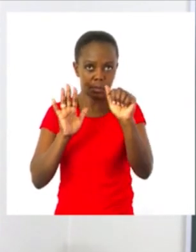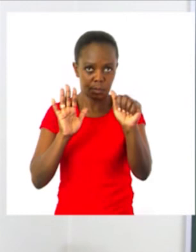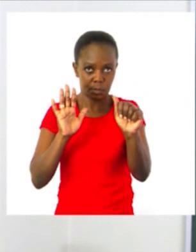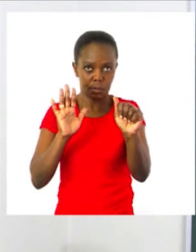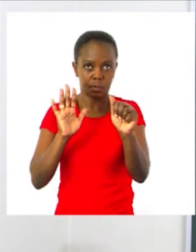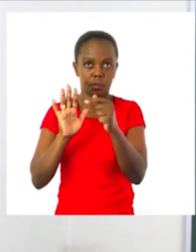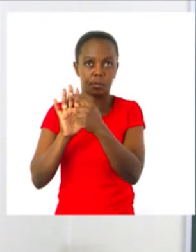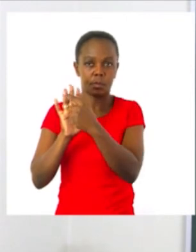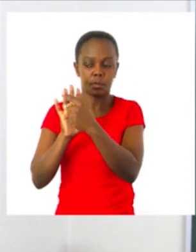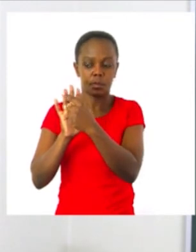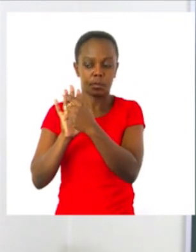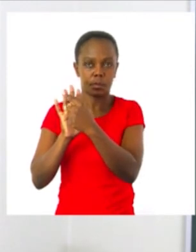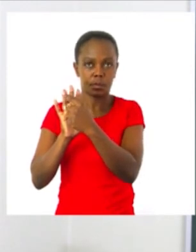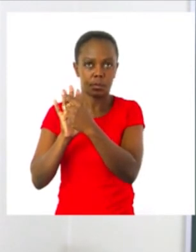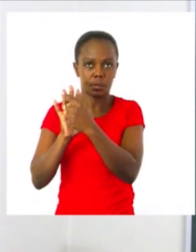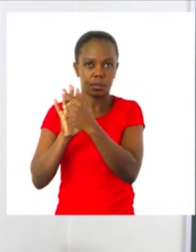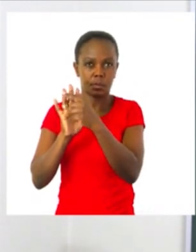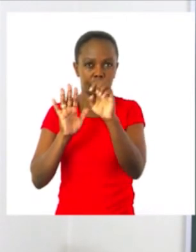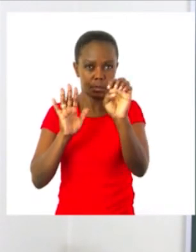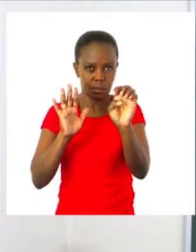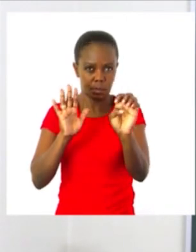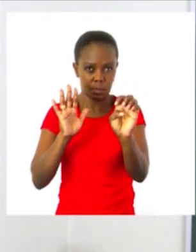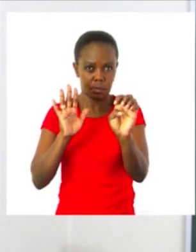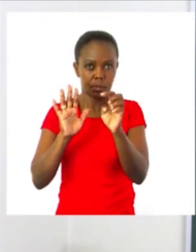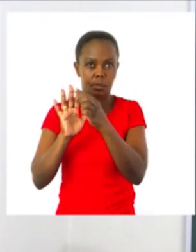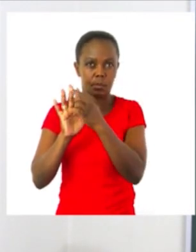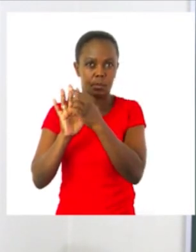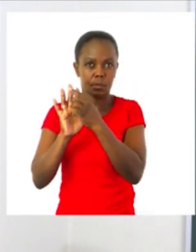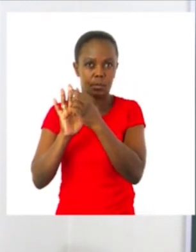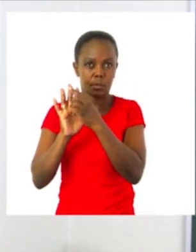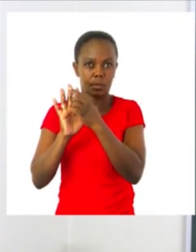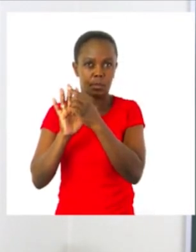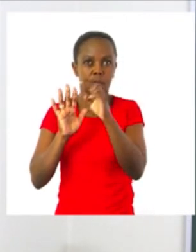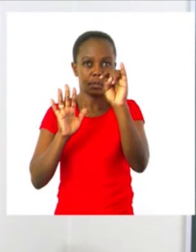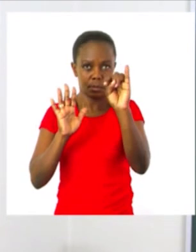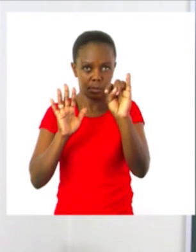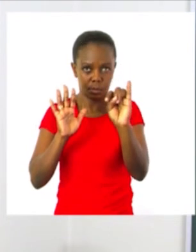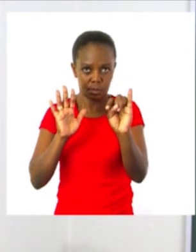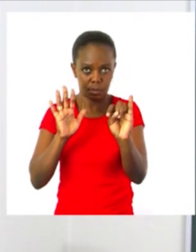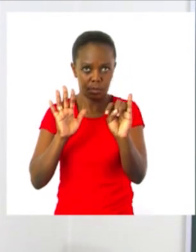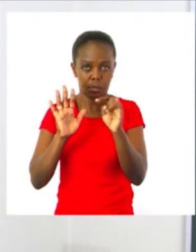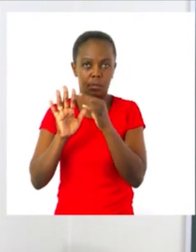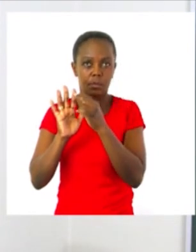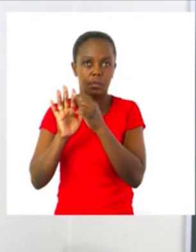apple, E for egg, E for